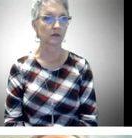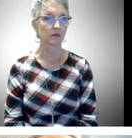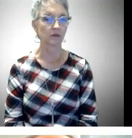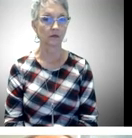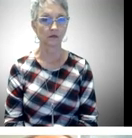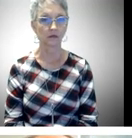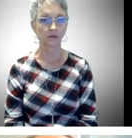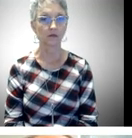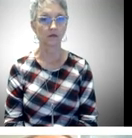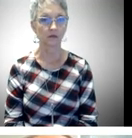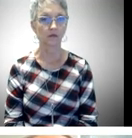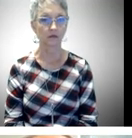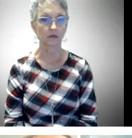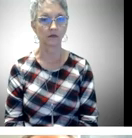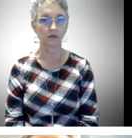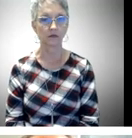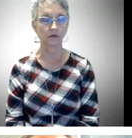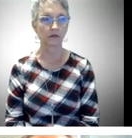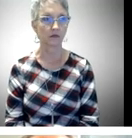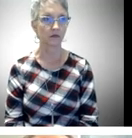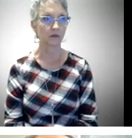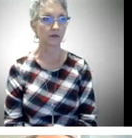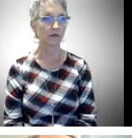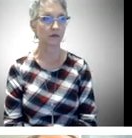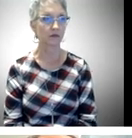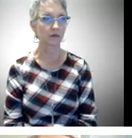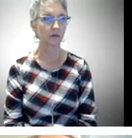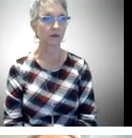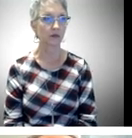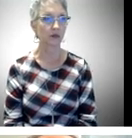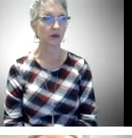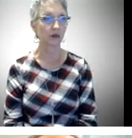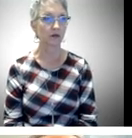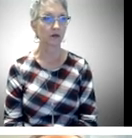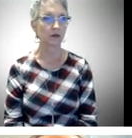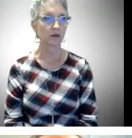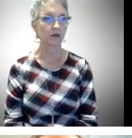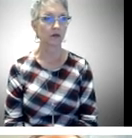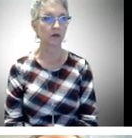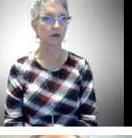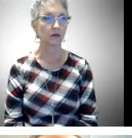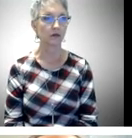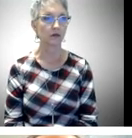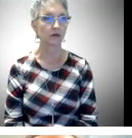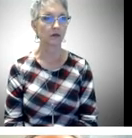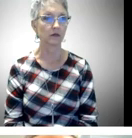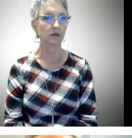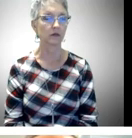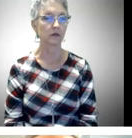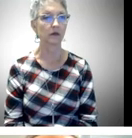What if they don't have the mental capacity to understand? And why do we have to do it? And my feeling is, why not? What's the